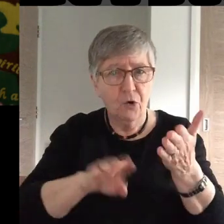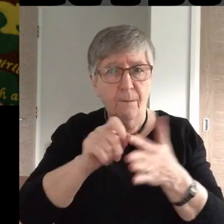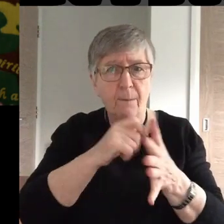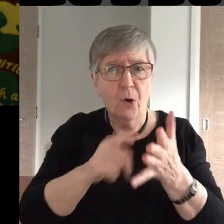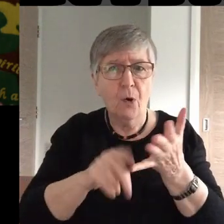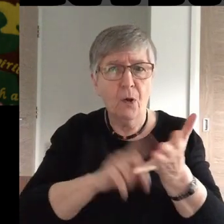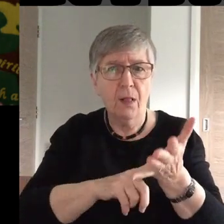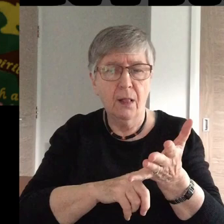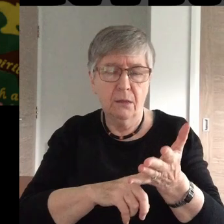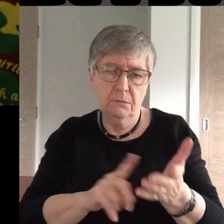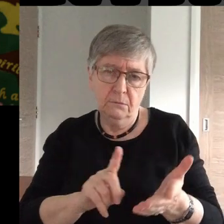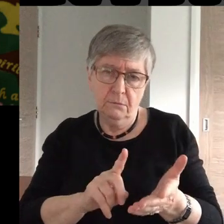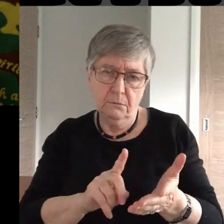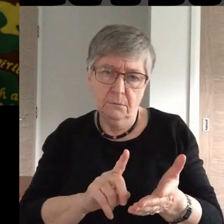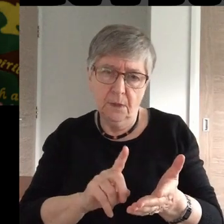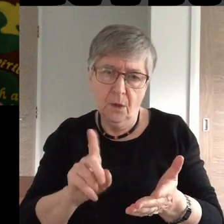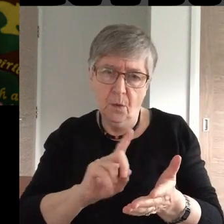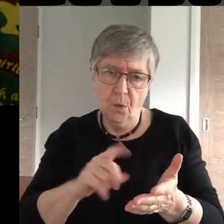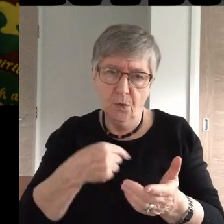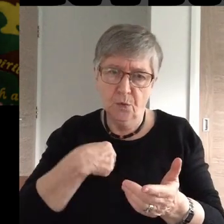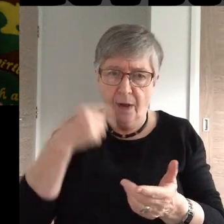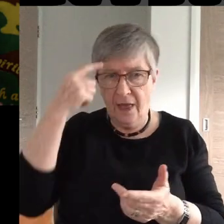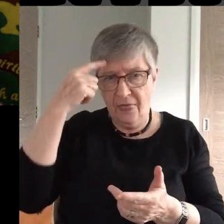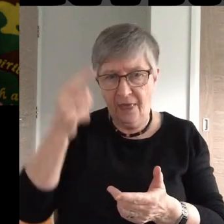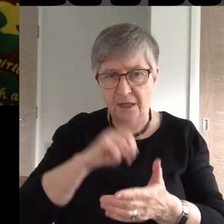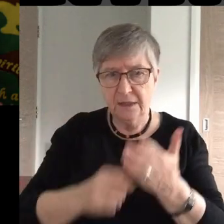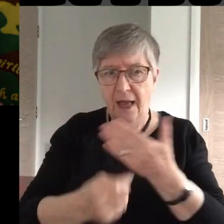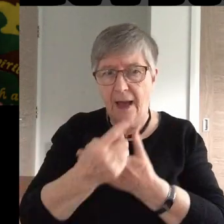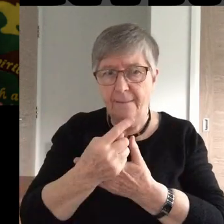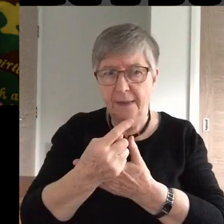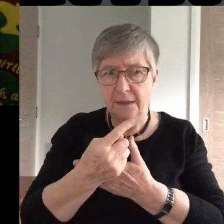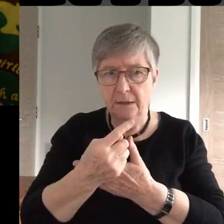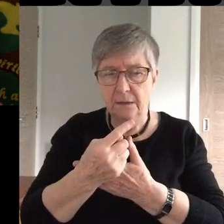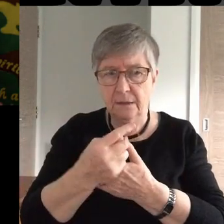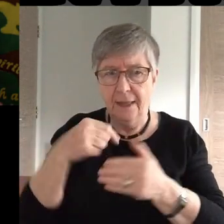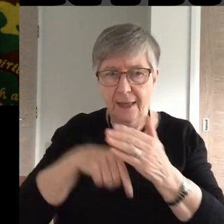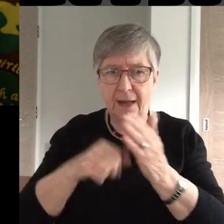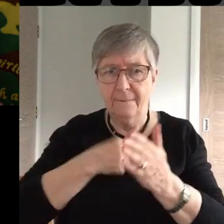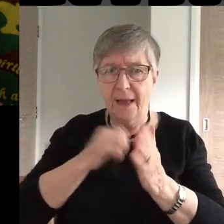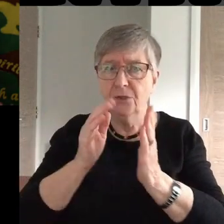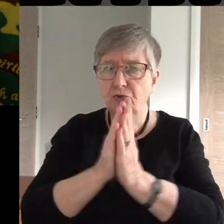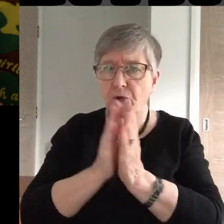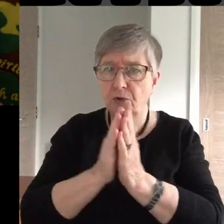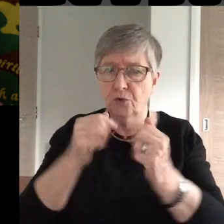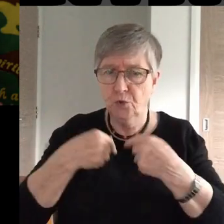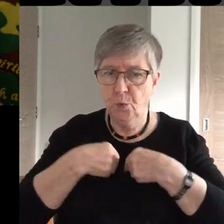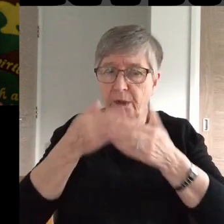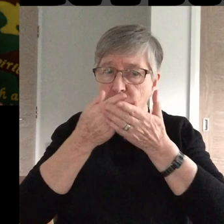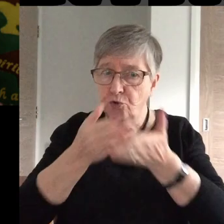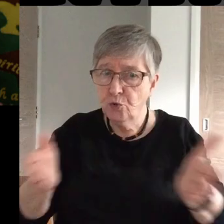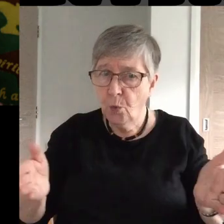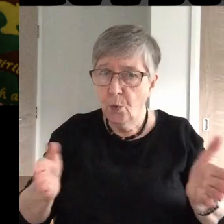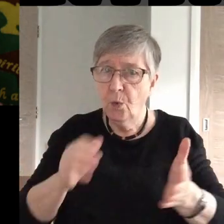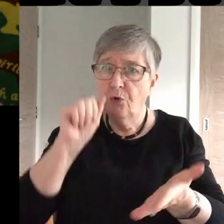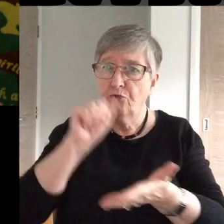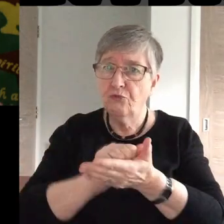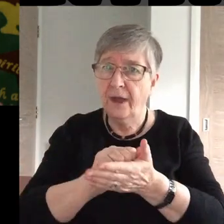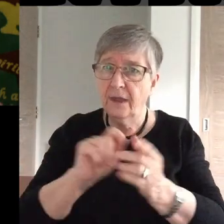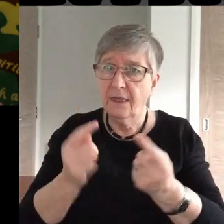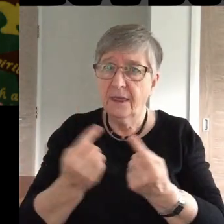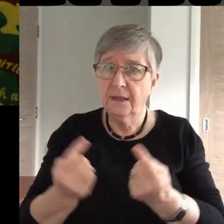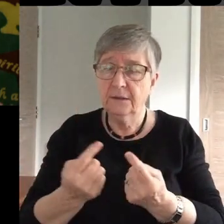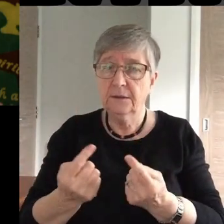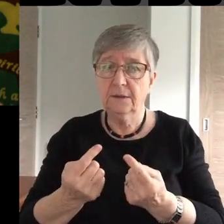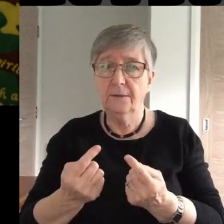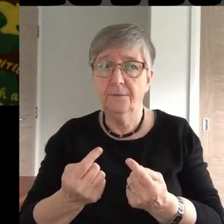checklist look? To what extent do we, as a church and as a people, demonstrate them? So perhaps